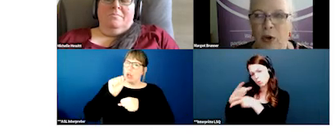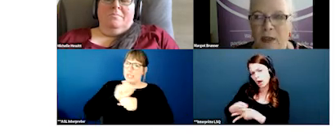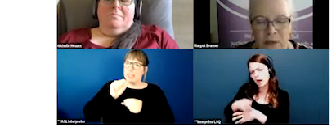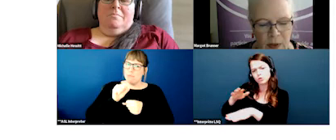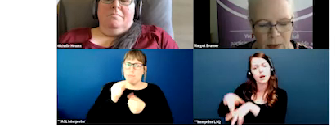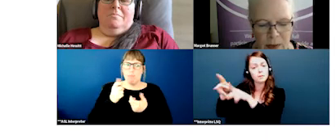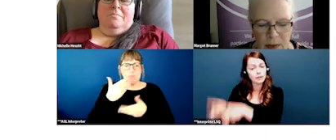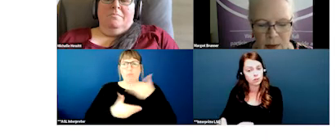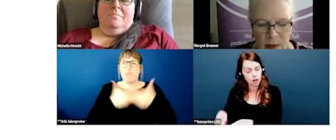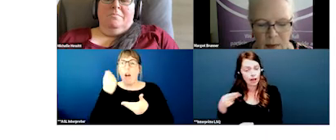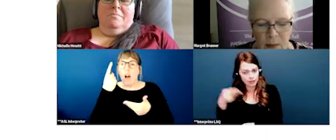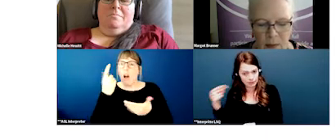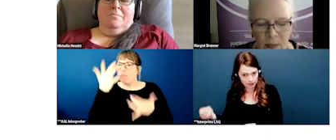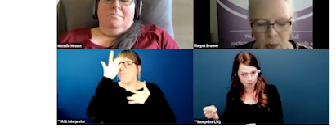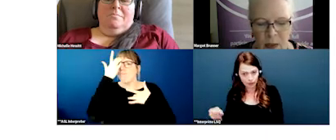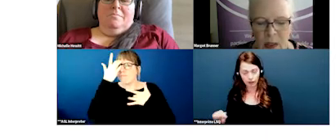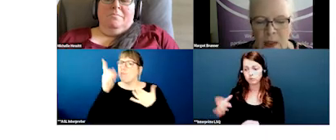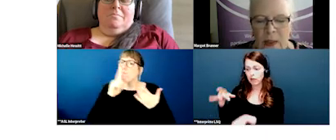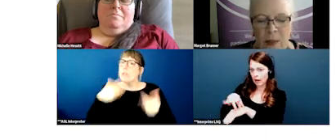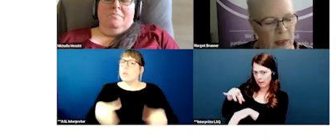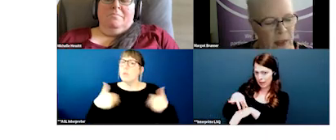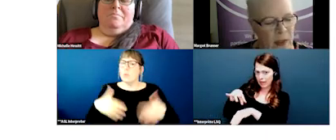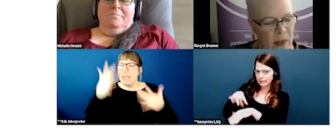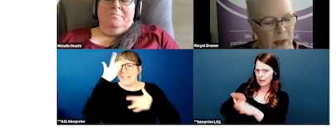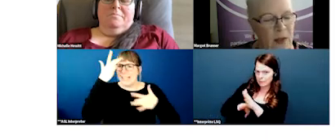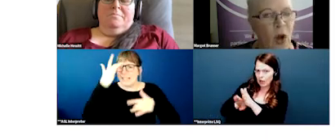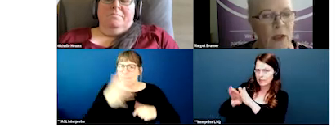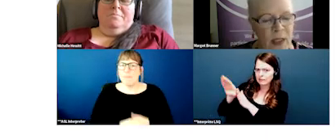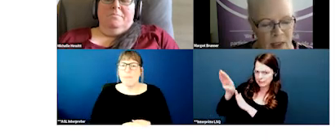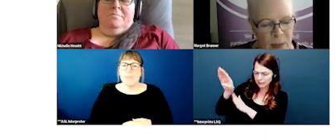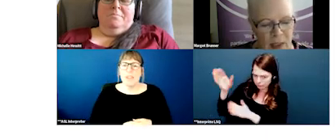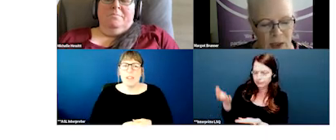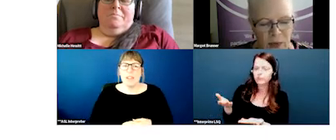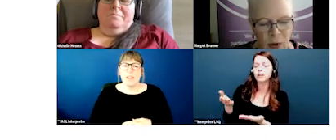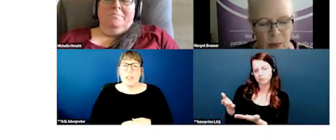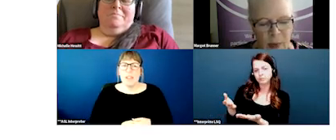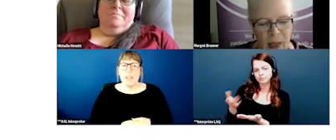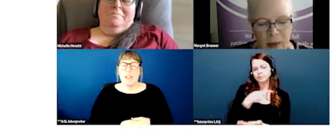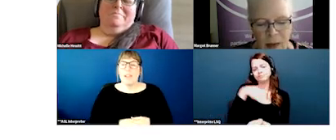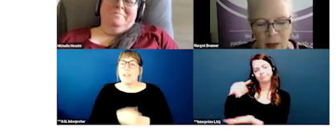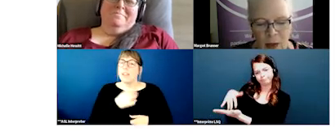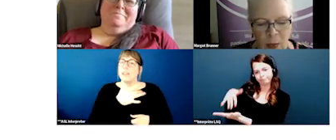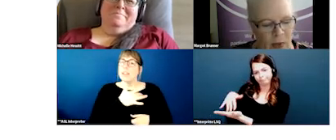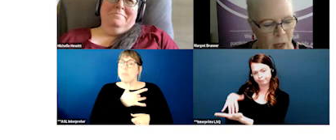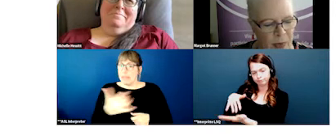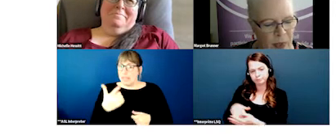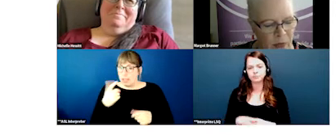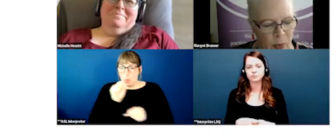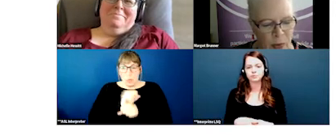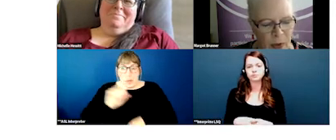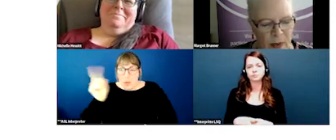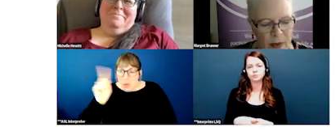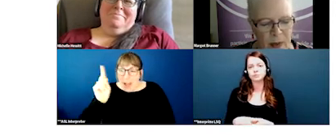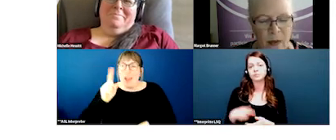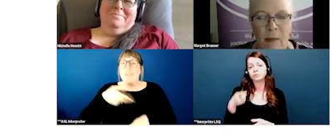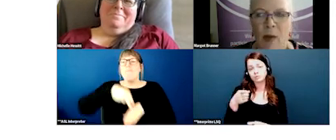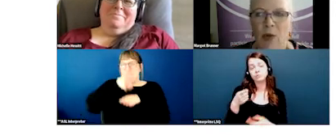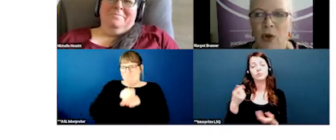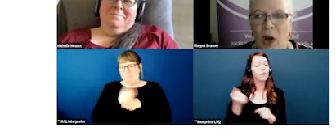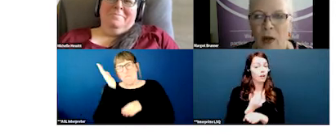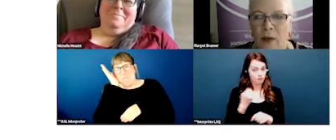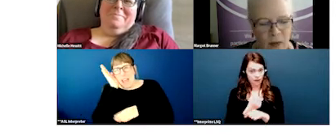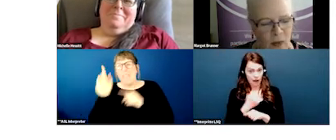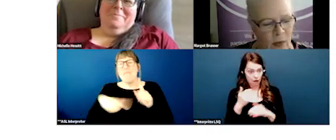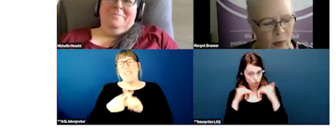advanced progressive illnesses. Typically, this all takes place from her bed with the company of her Bernese